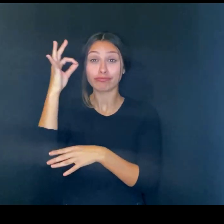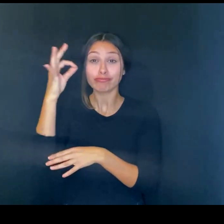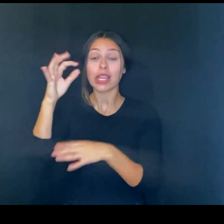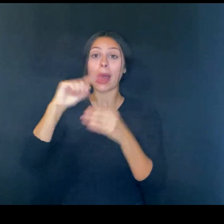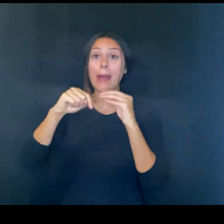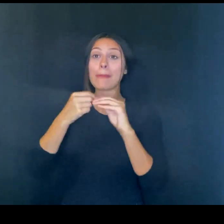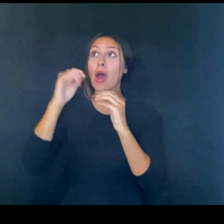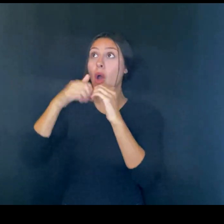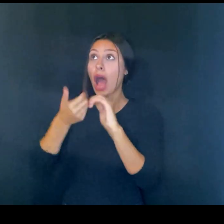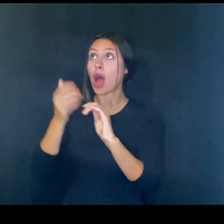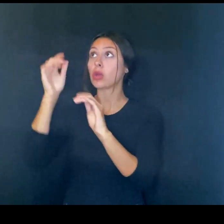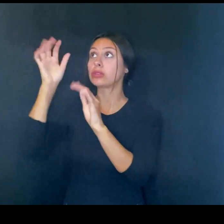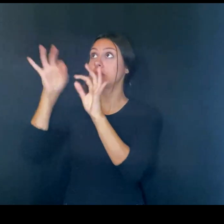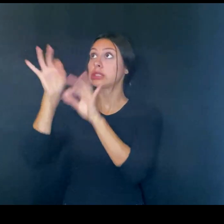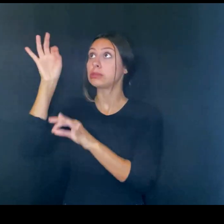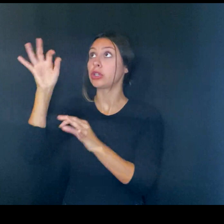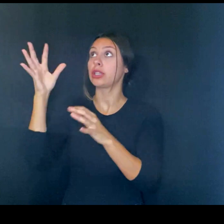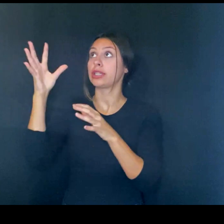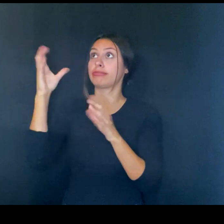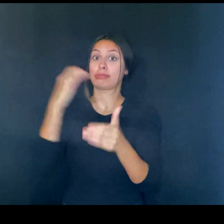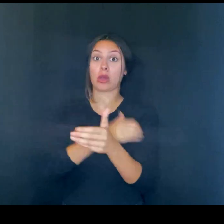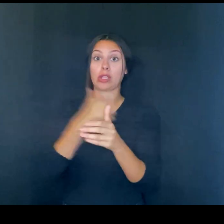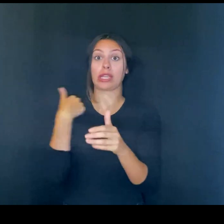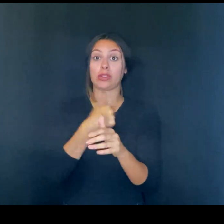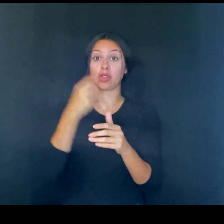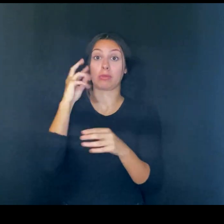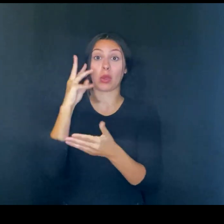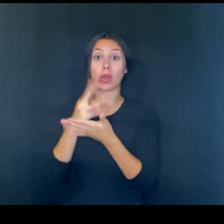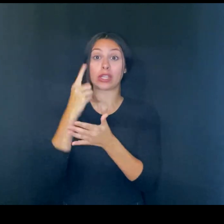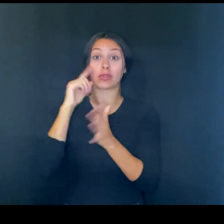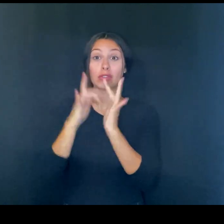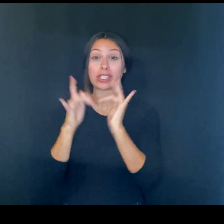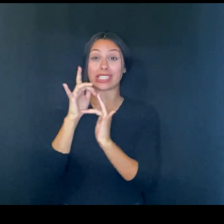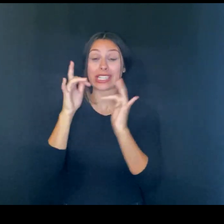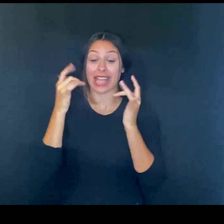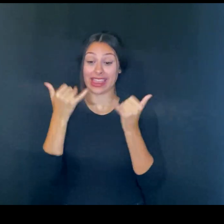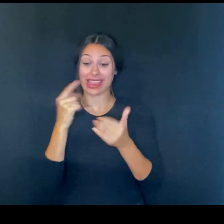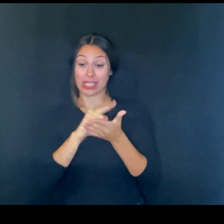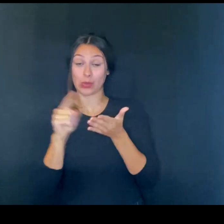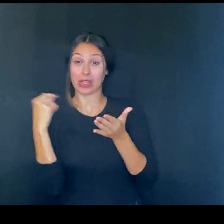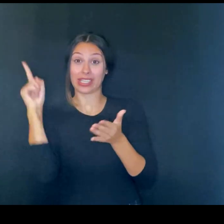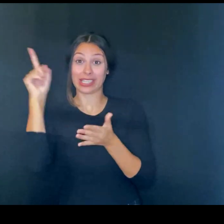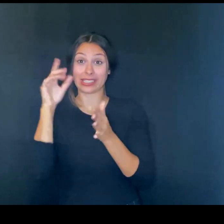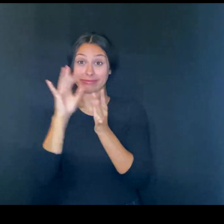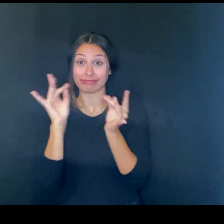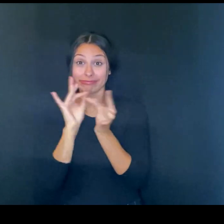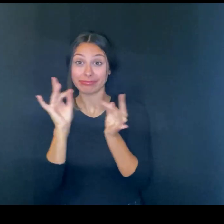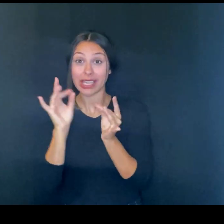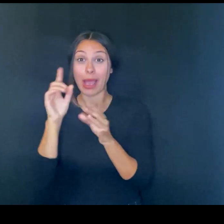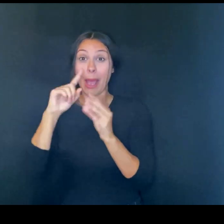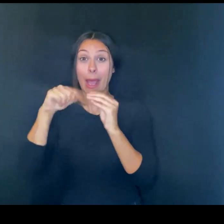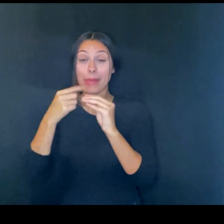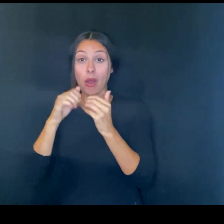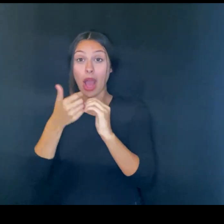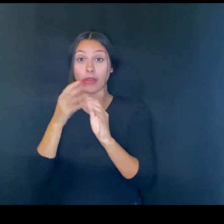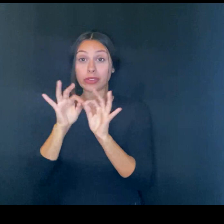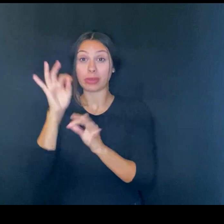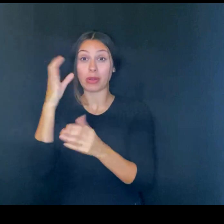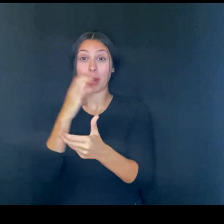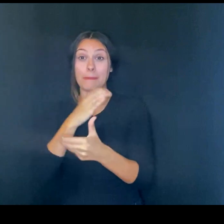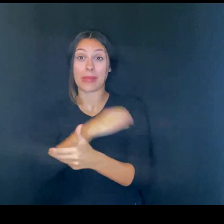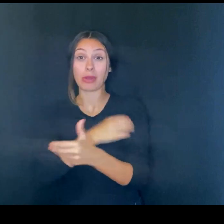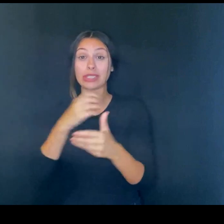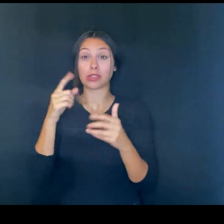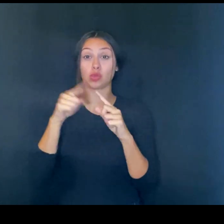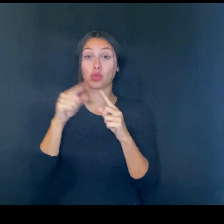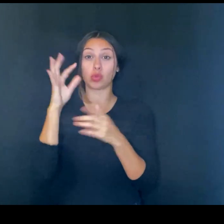witness for Jesus. And then this week, he's gonna be preaching about how the Spirit empowers us to preach the word. So I'm here with my online family, and I'd love to